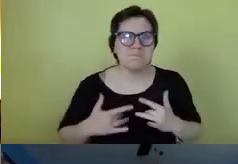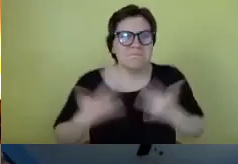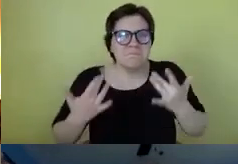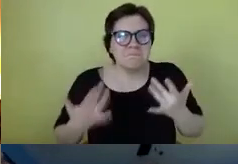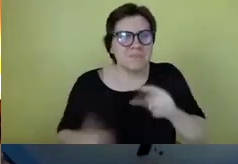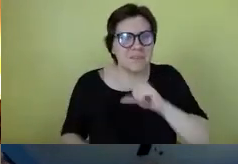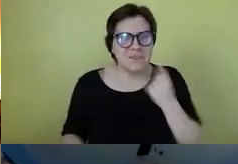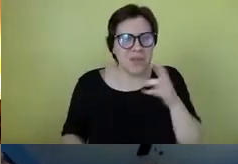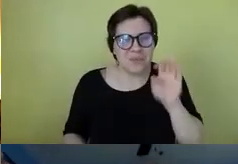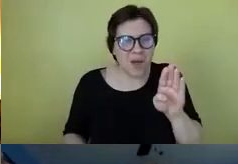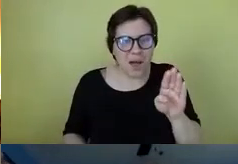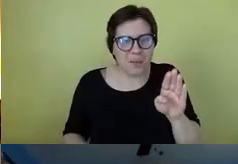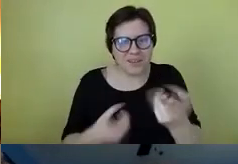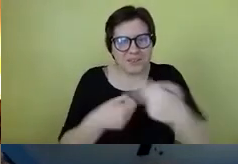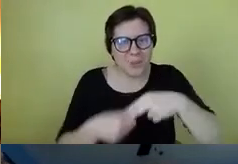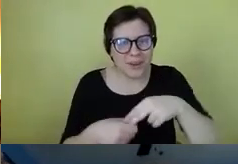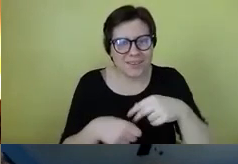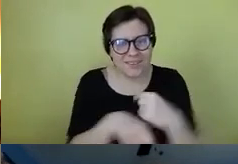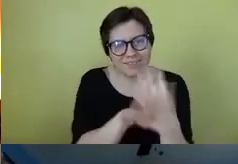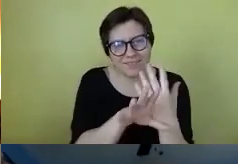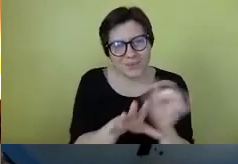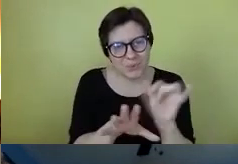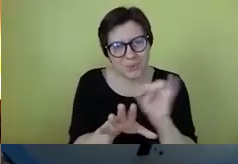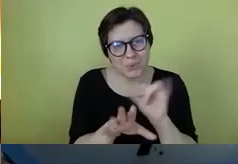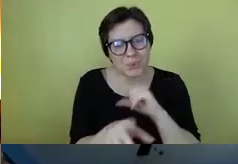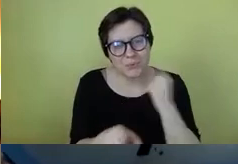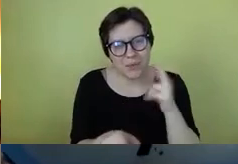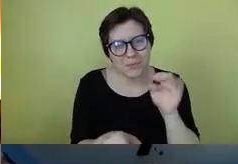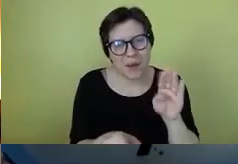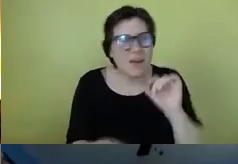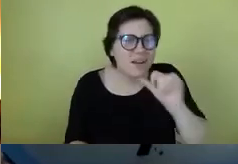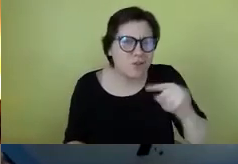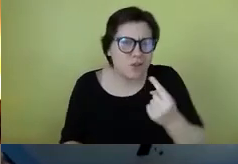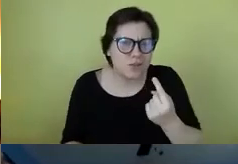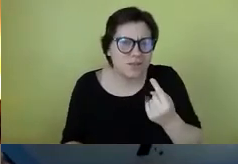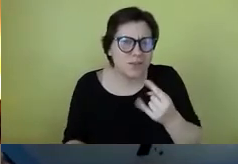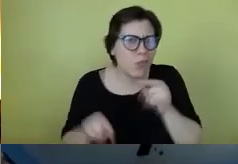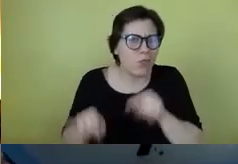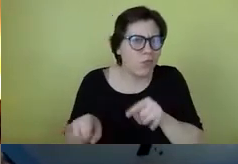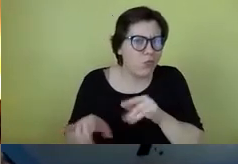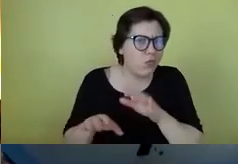Father Rob is on this phone call, not just to chide him or